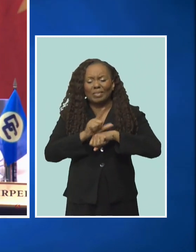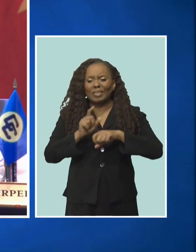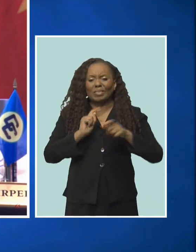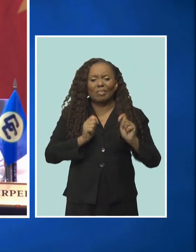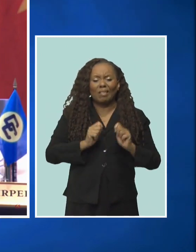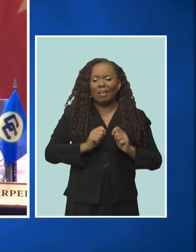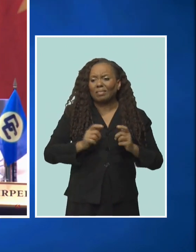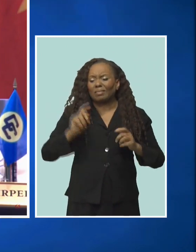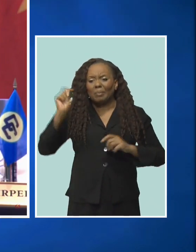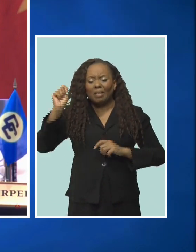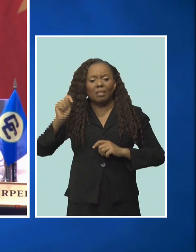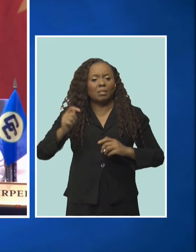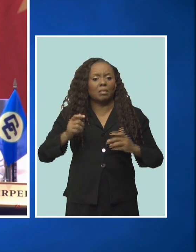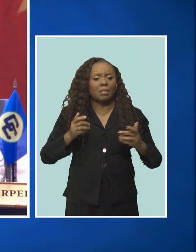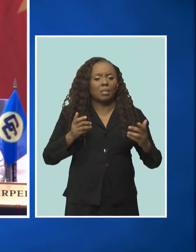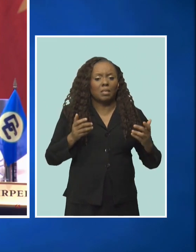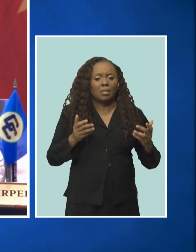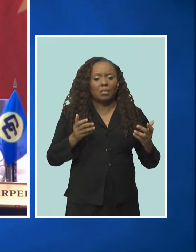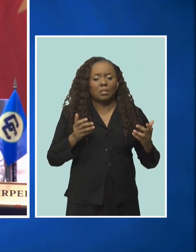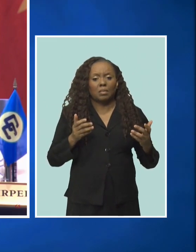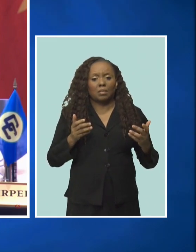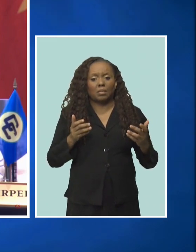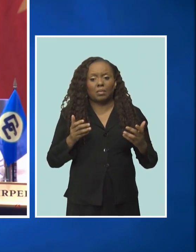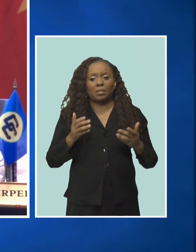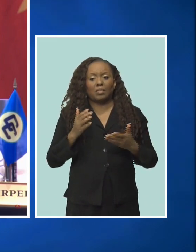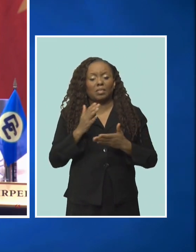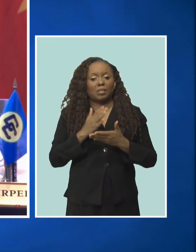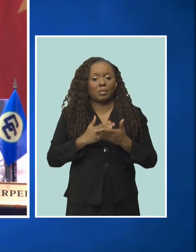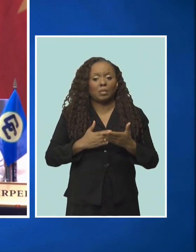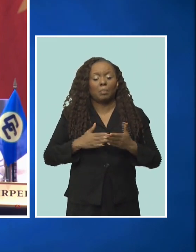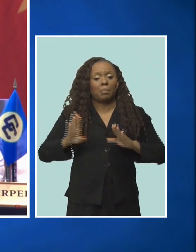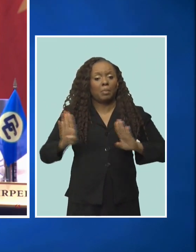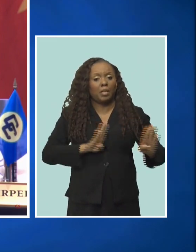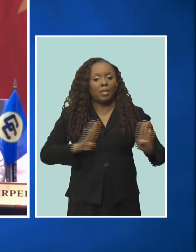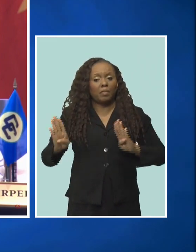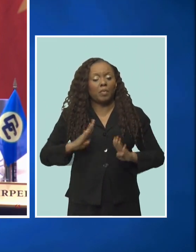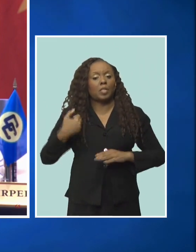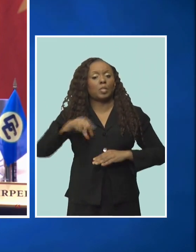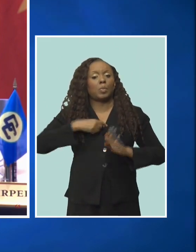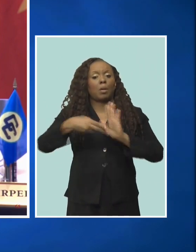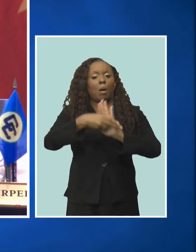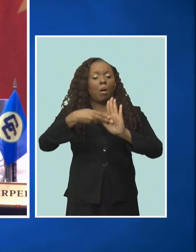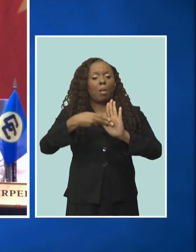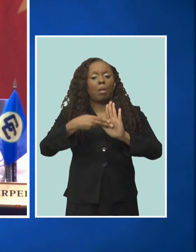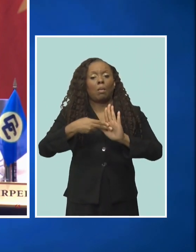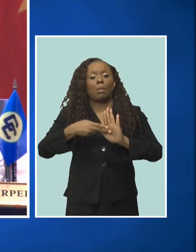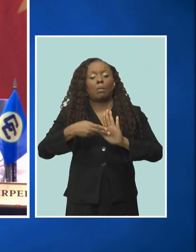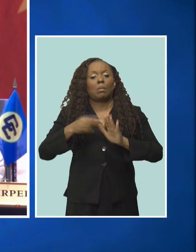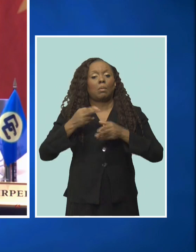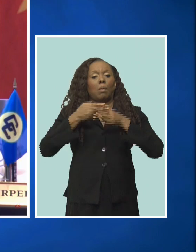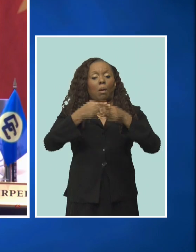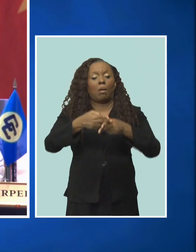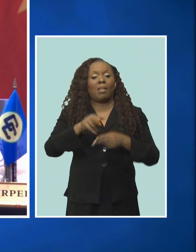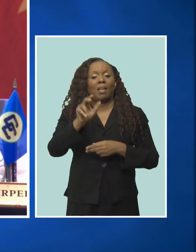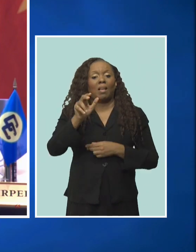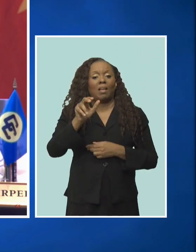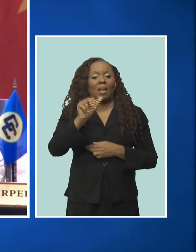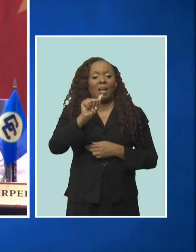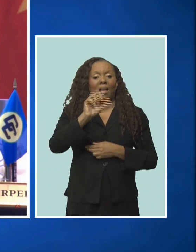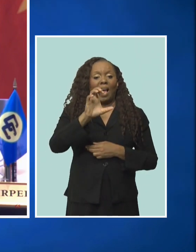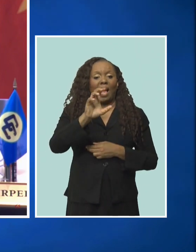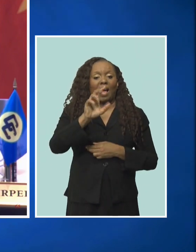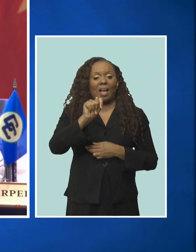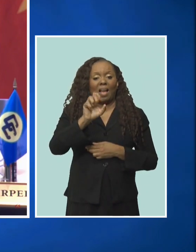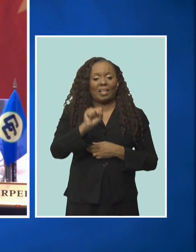they be deemed to be acts of terrorism and allow us to view them not only by